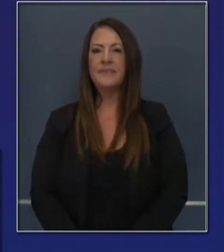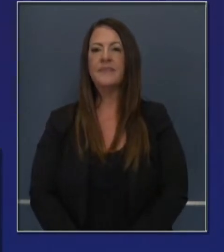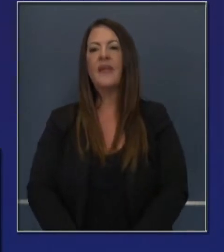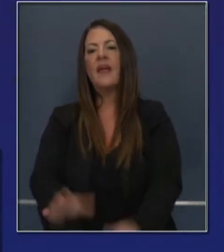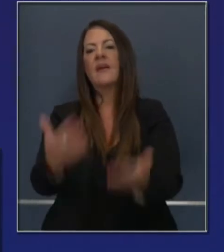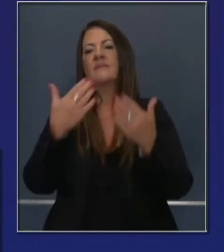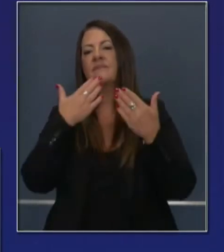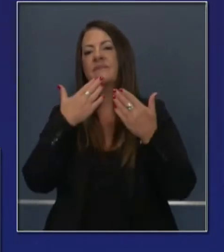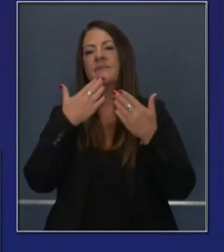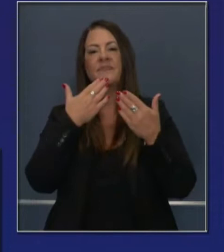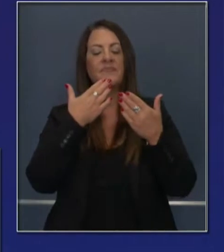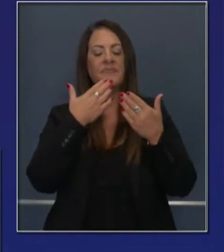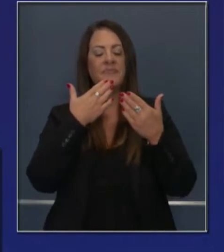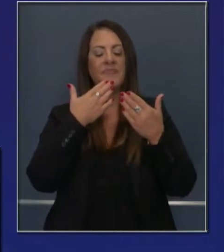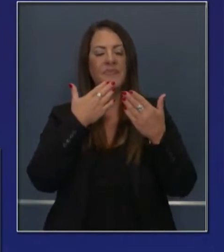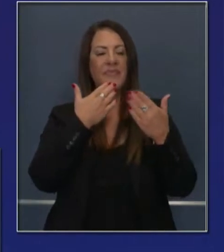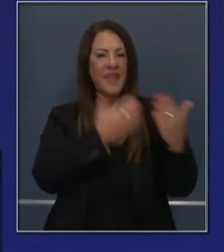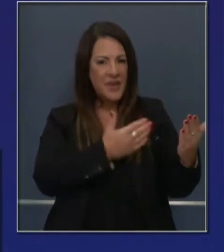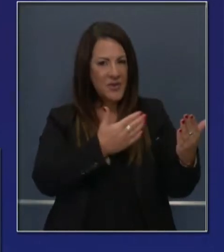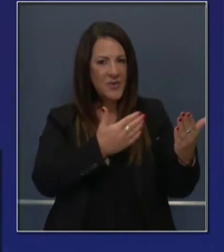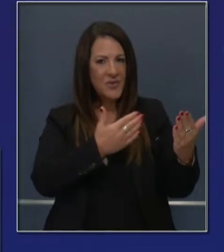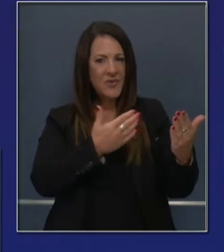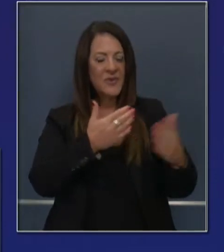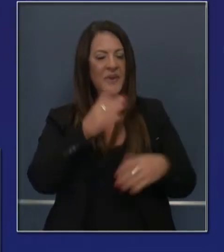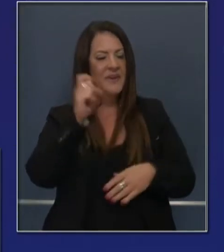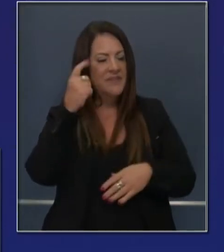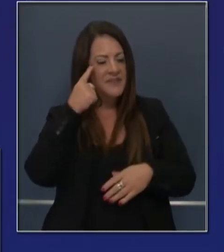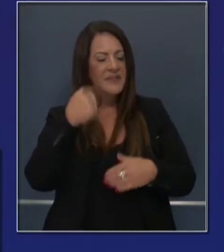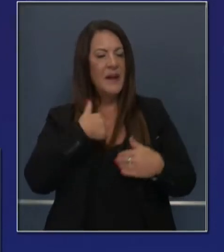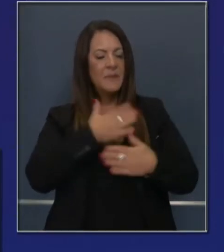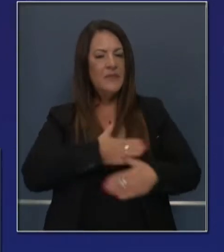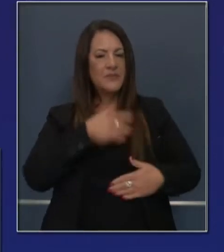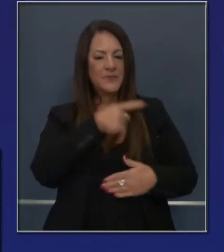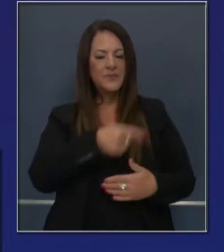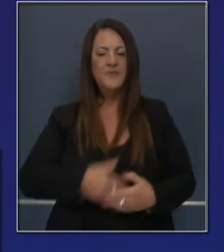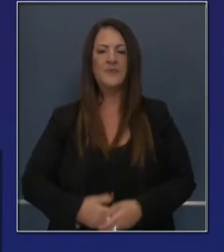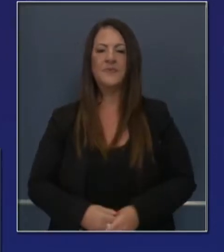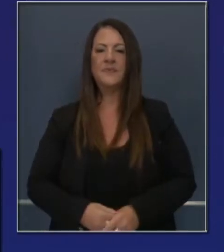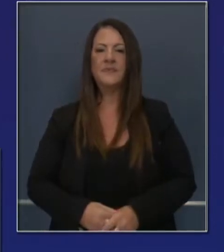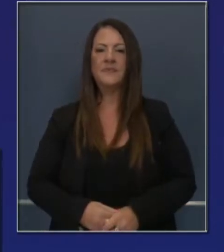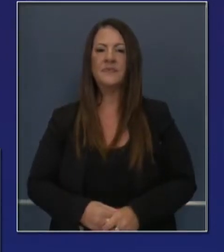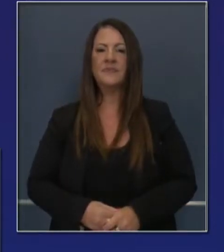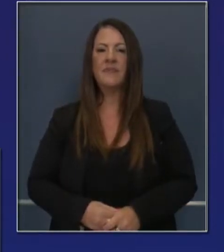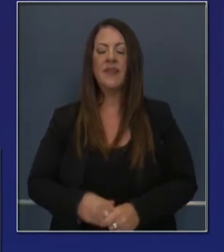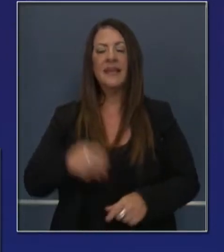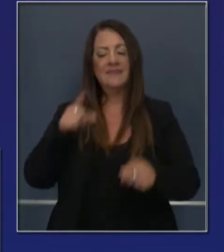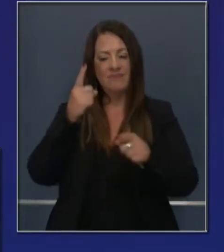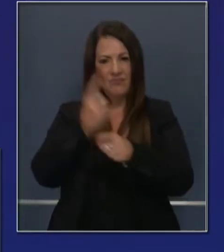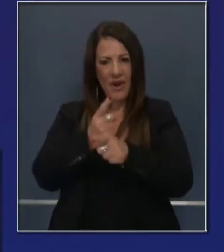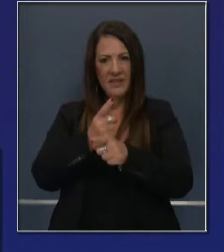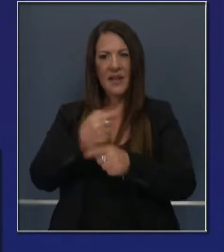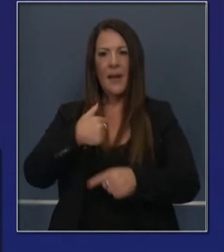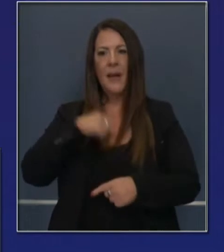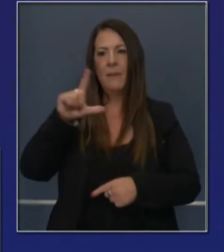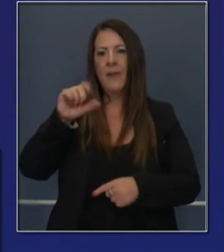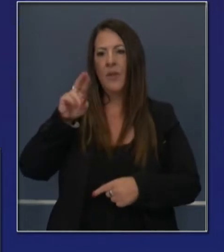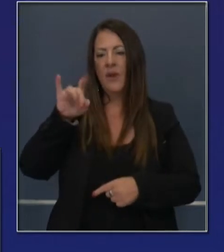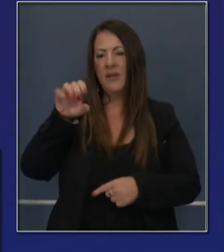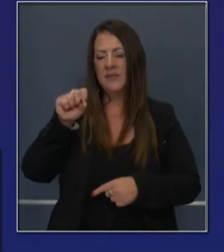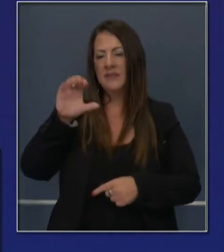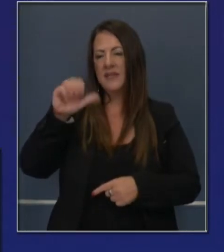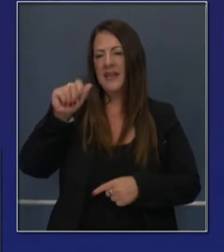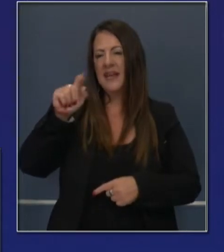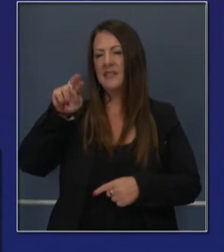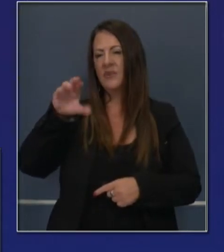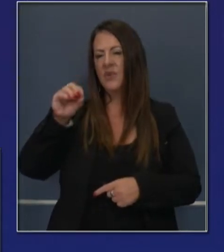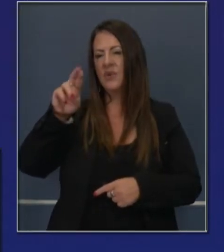Thank you so much, Governor Newsom. Muchísimas gracias. As the governor mentioned, I'm Lourdes Castro Ramirez, and